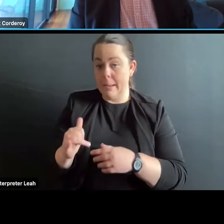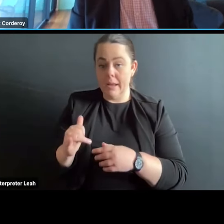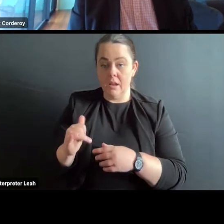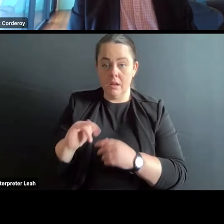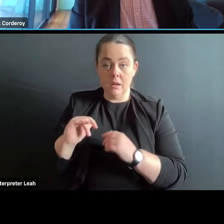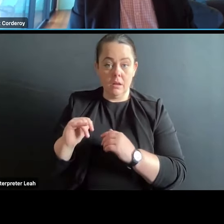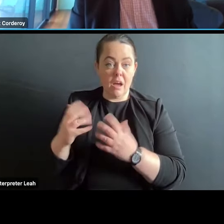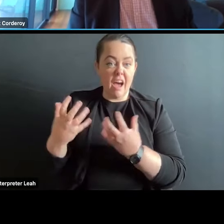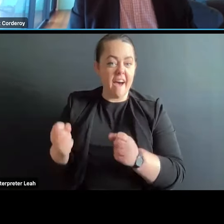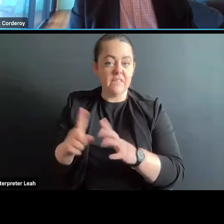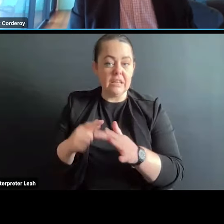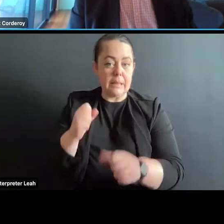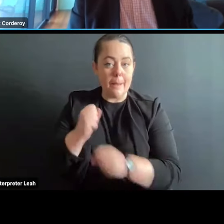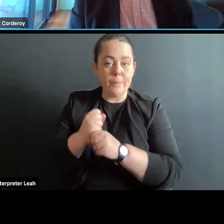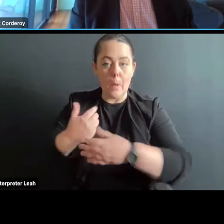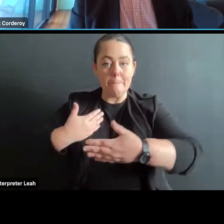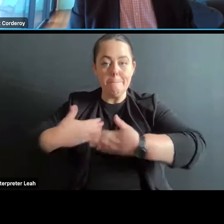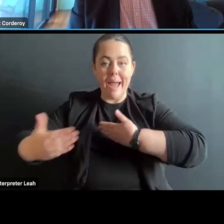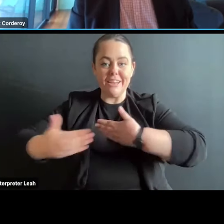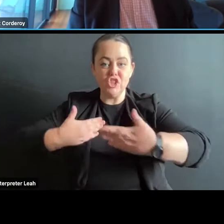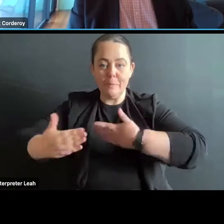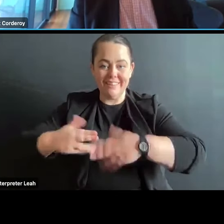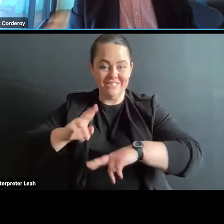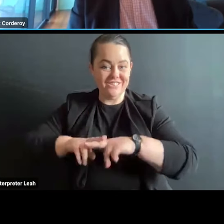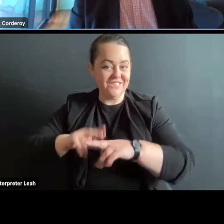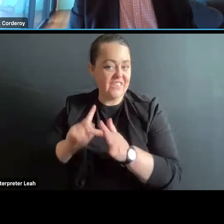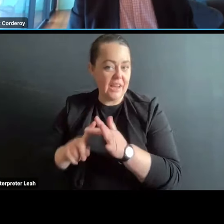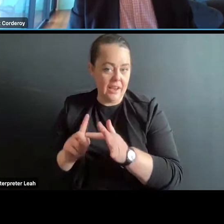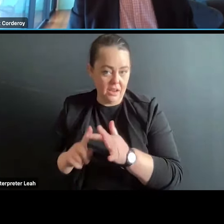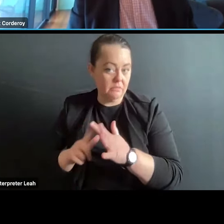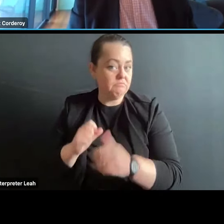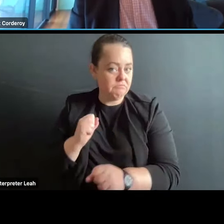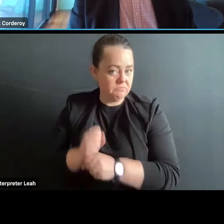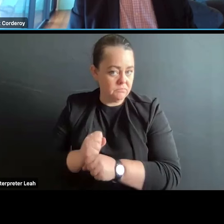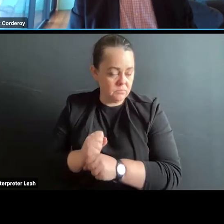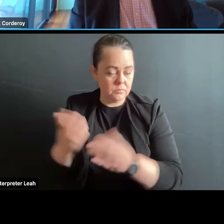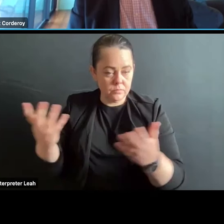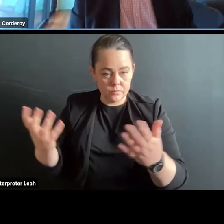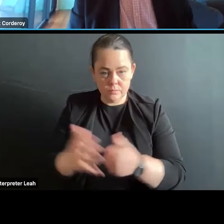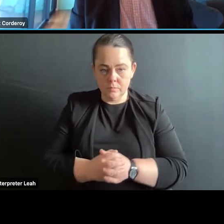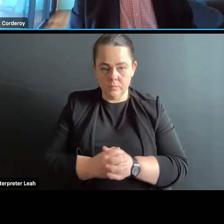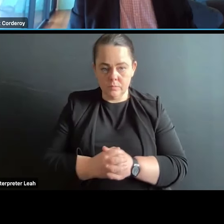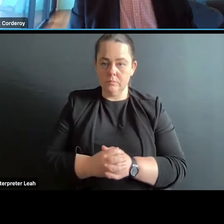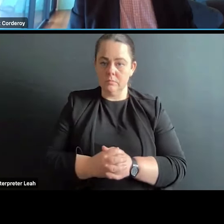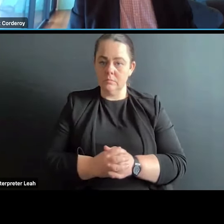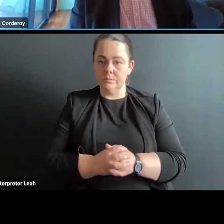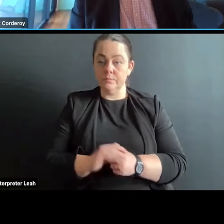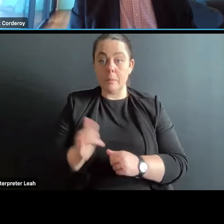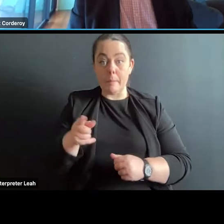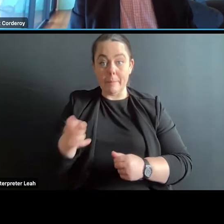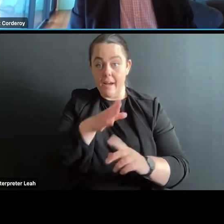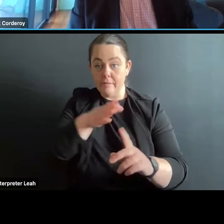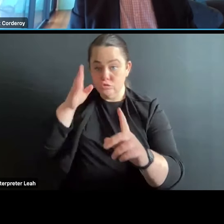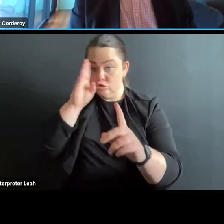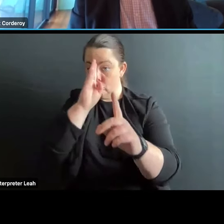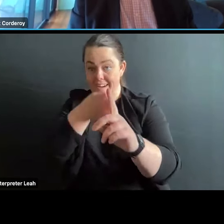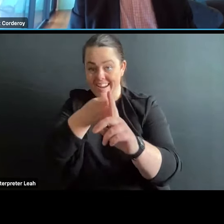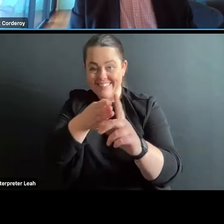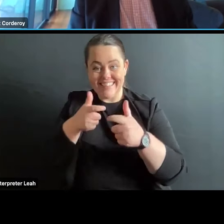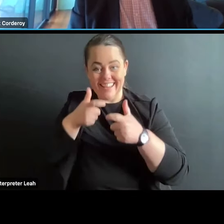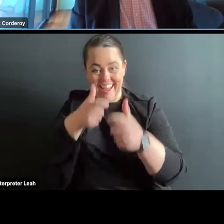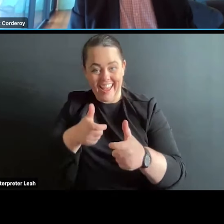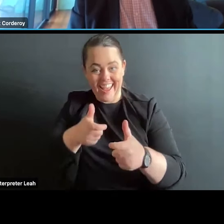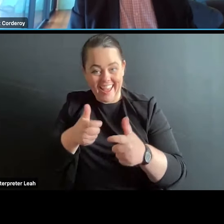services. Now, if that's the case, and they've got direct care hours, dollars and